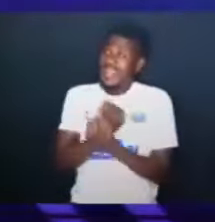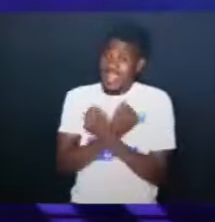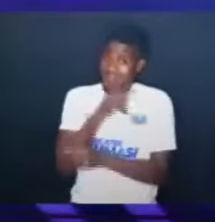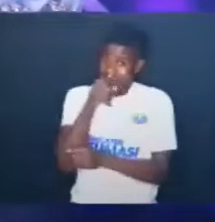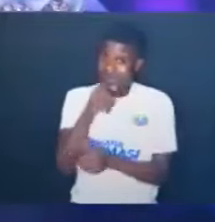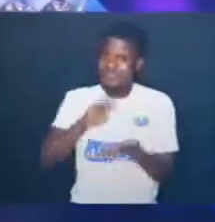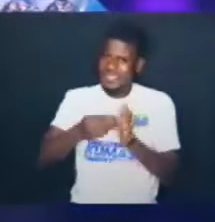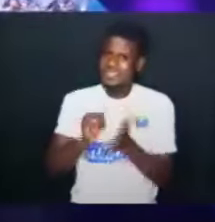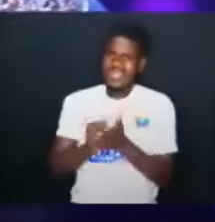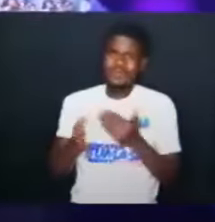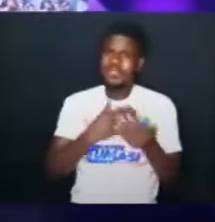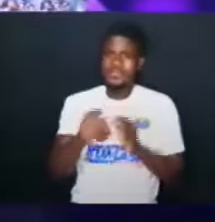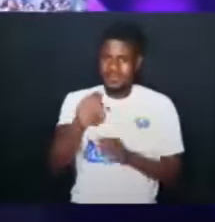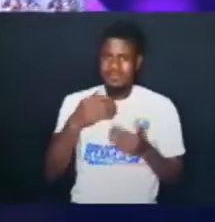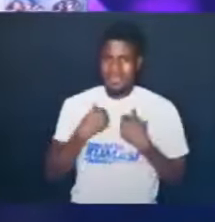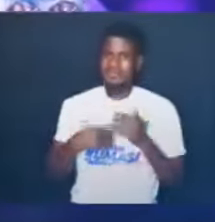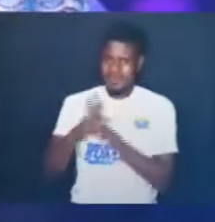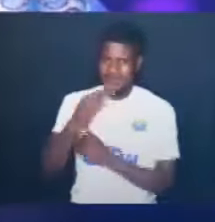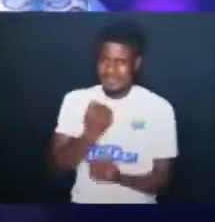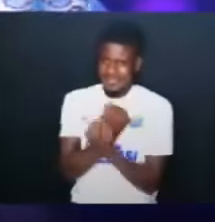is yours.